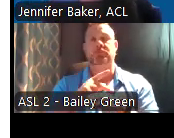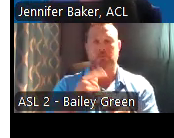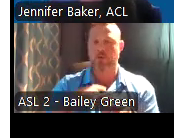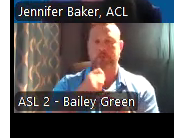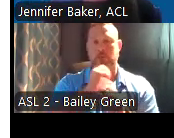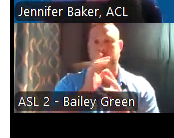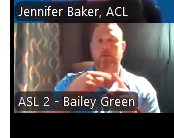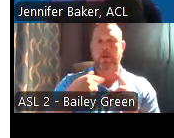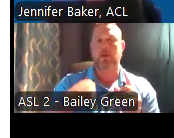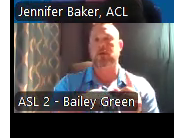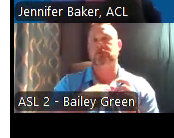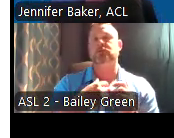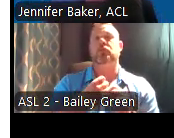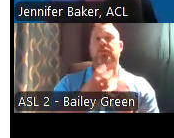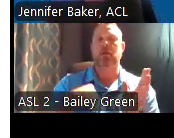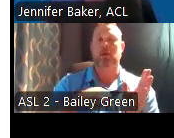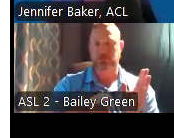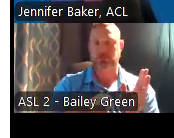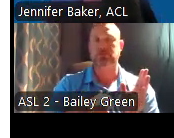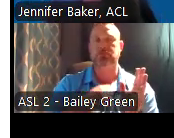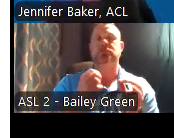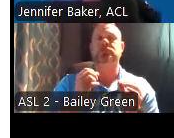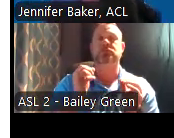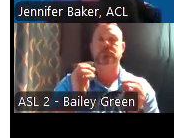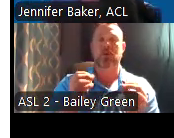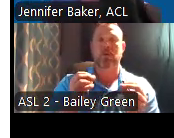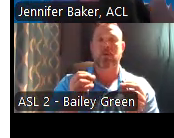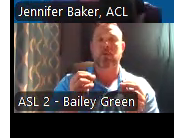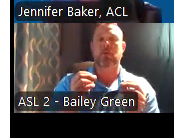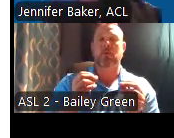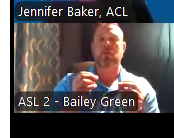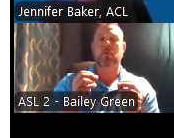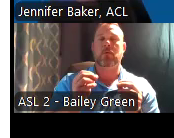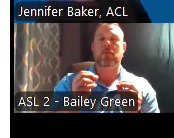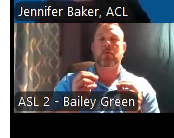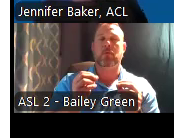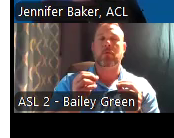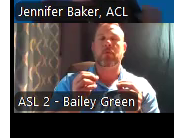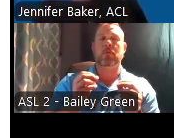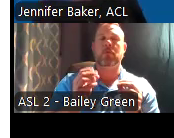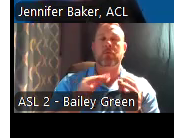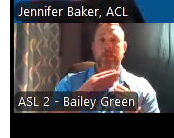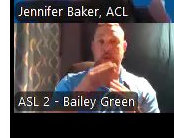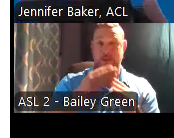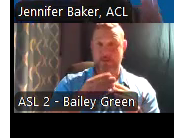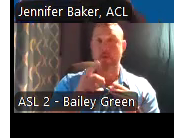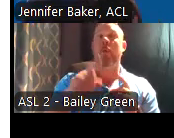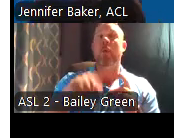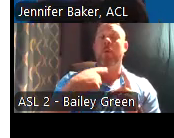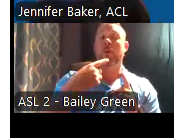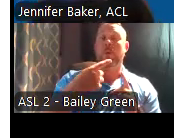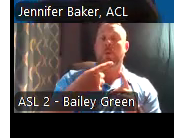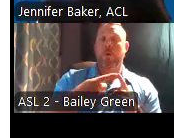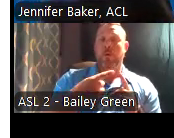us without us. And so to that end, when